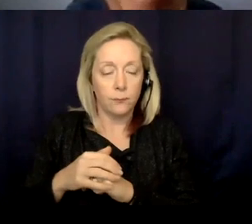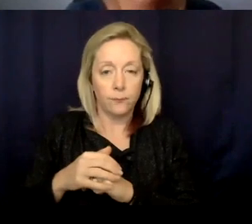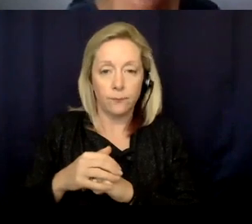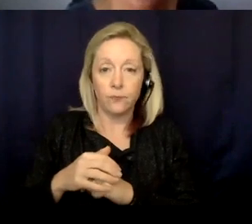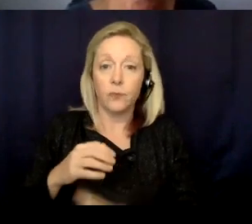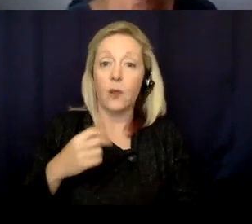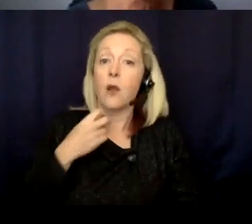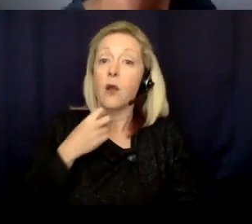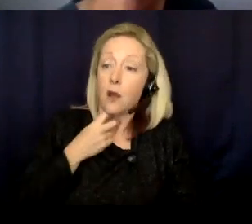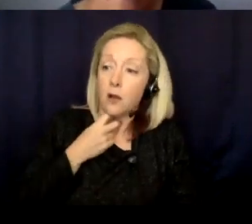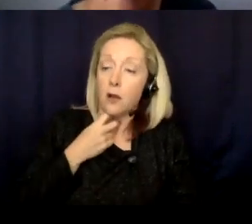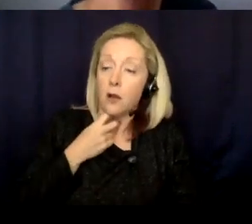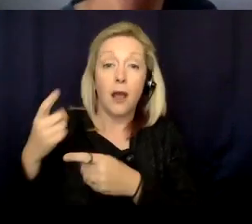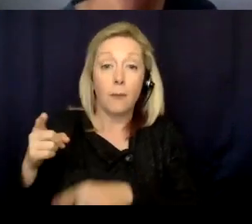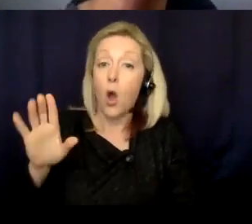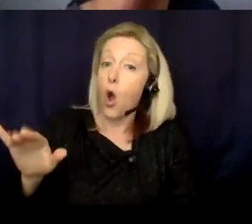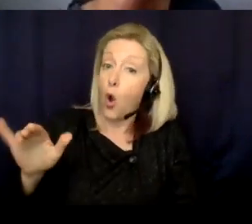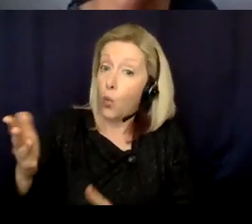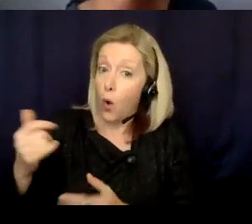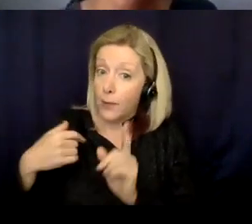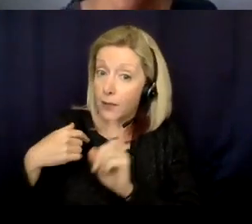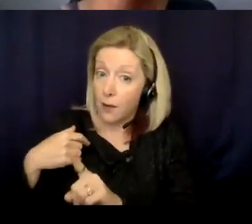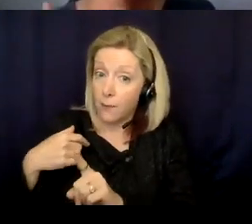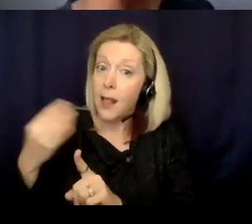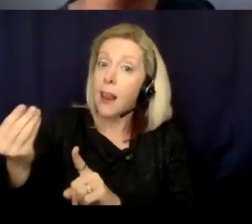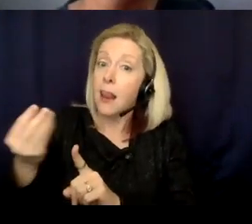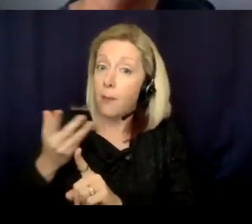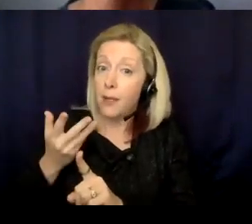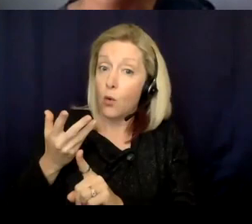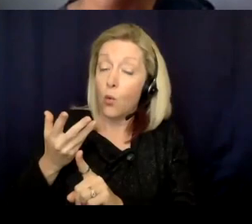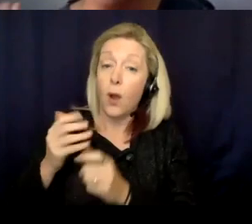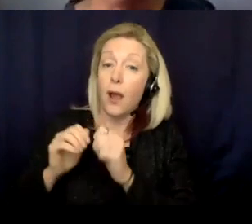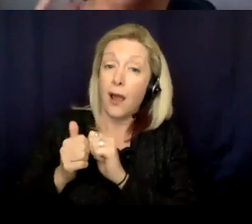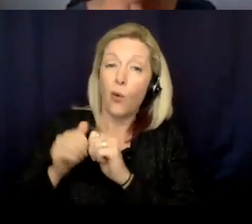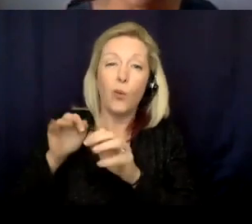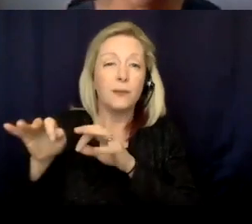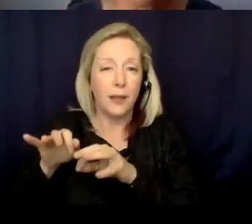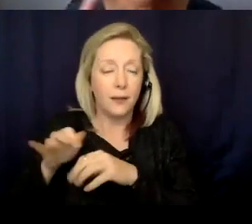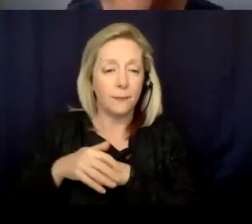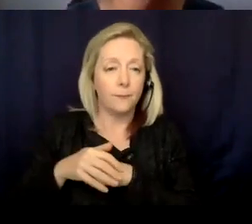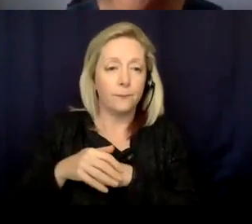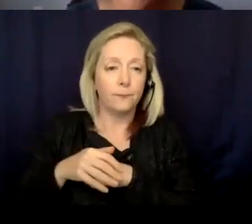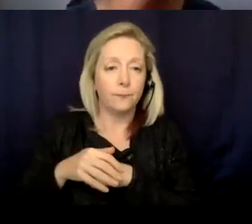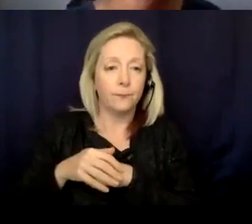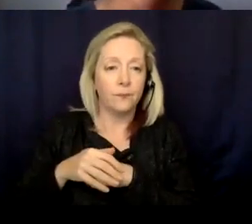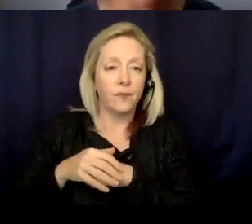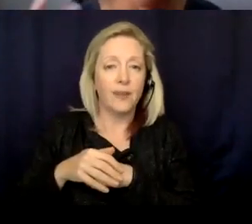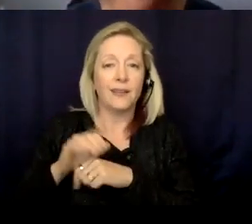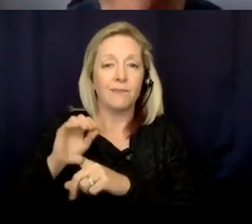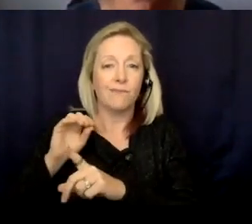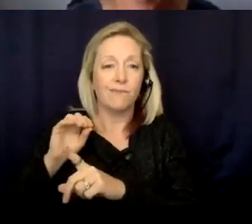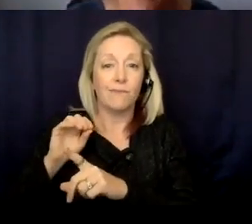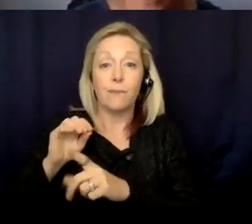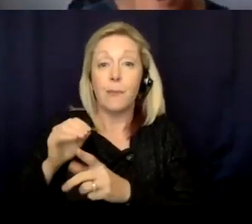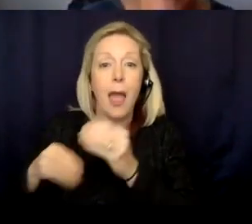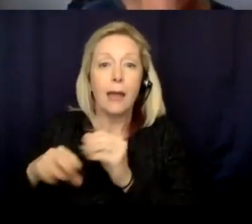to let me know you want me, then you need to let me know this way. And maybe that's when you start putting in that call switch